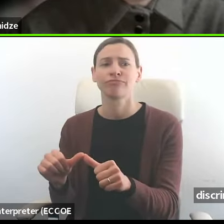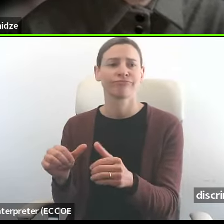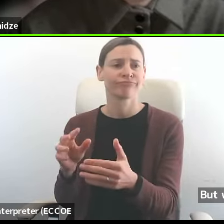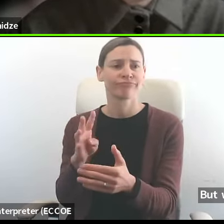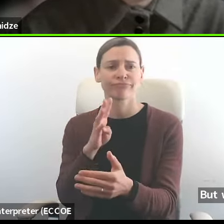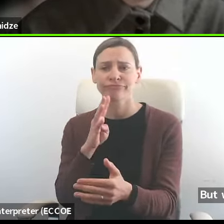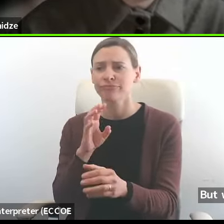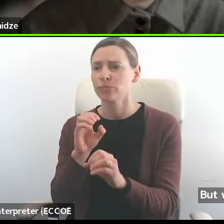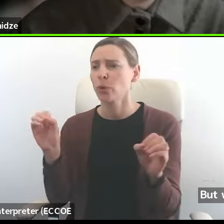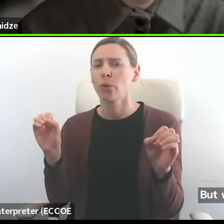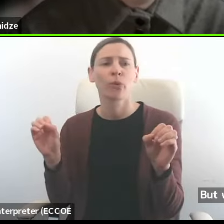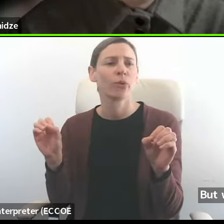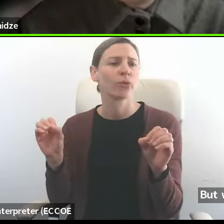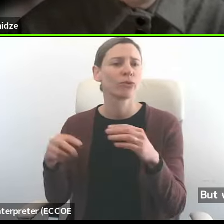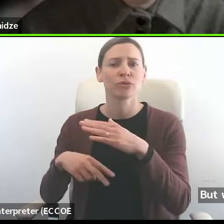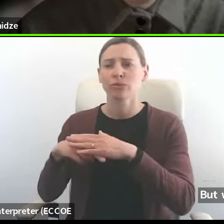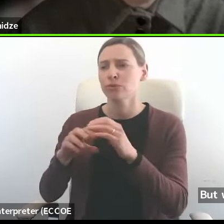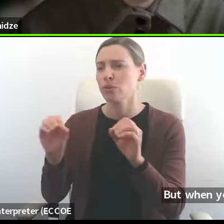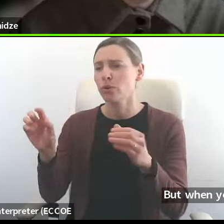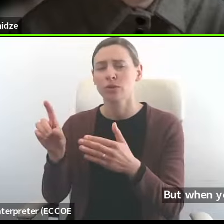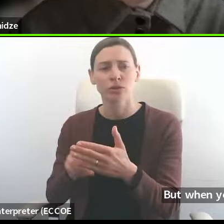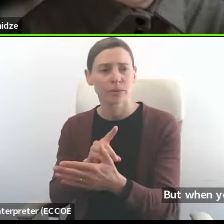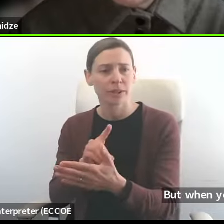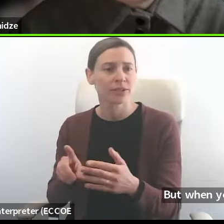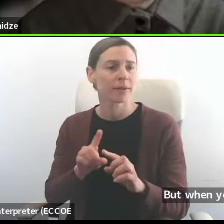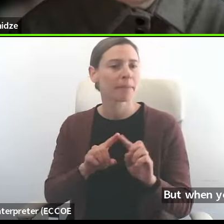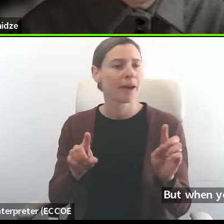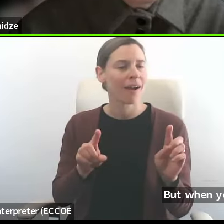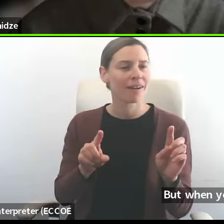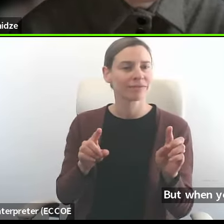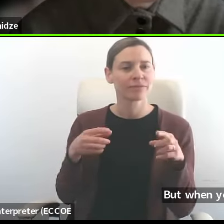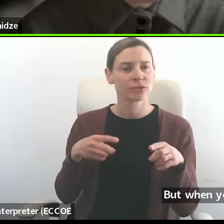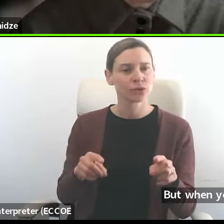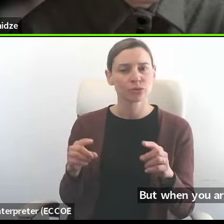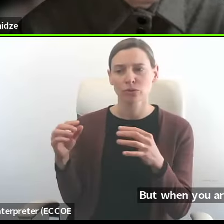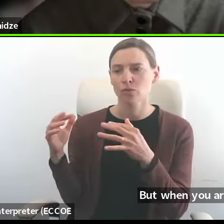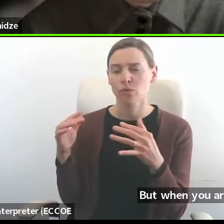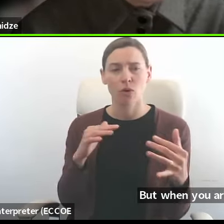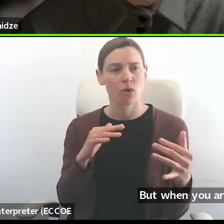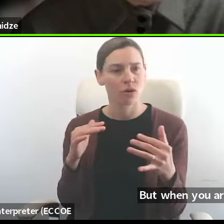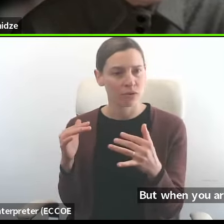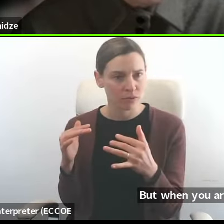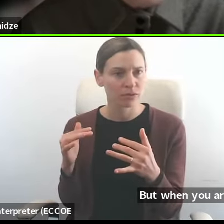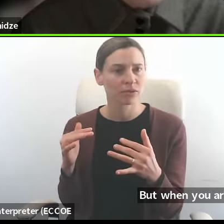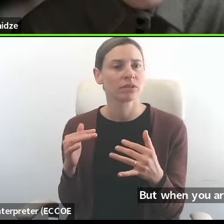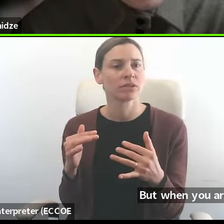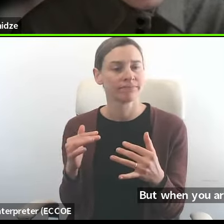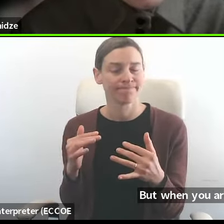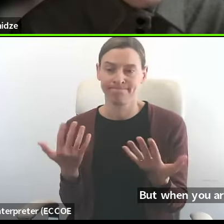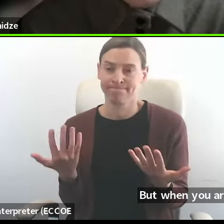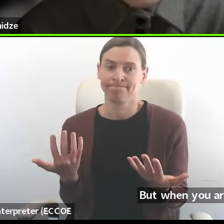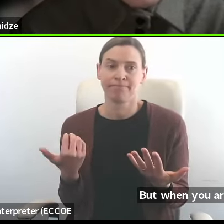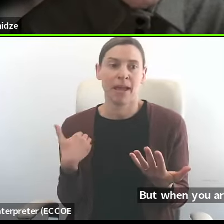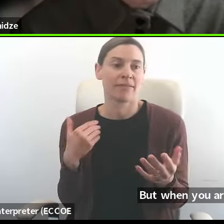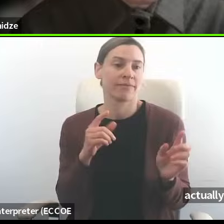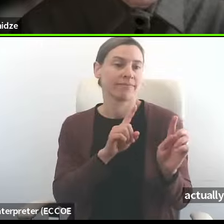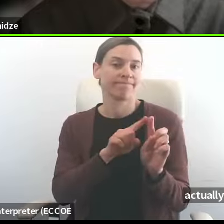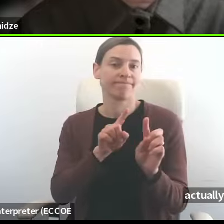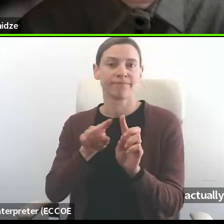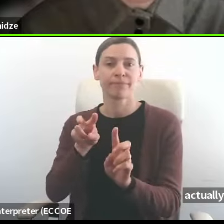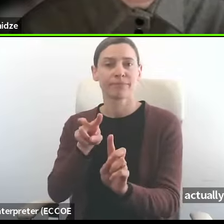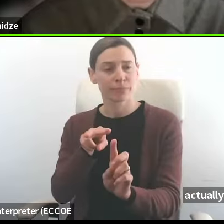many of the things could be actually seen from different angles. And I try